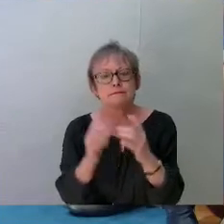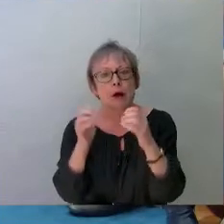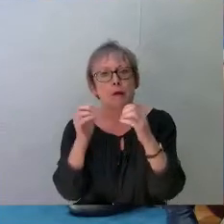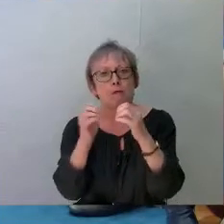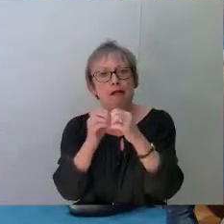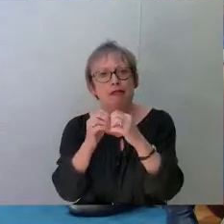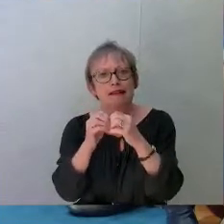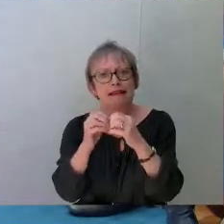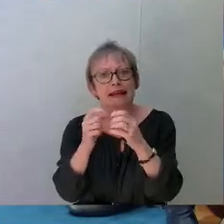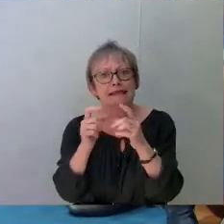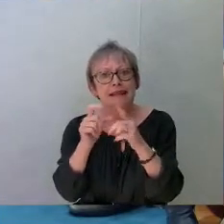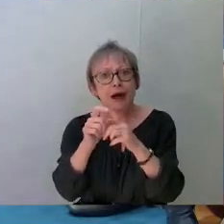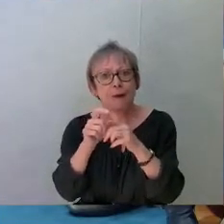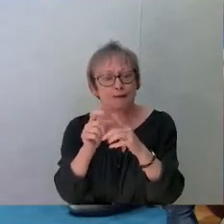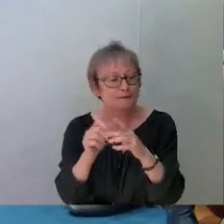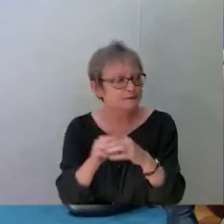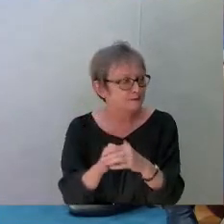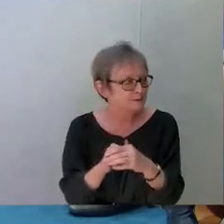Bethany Dow.